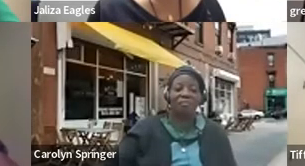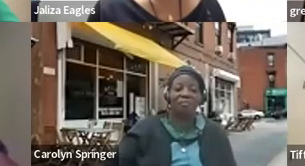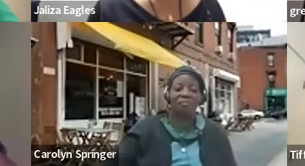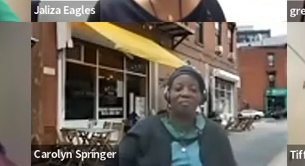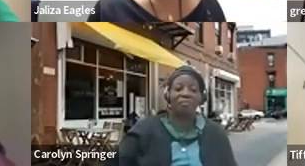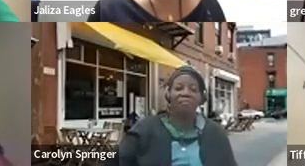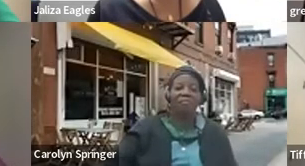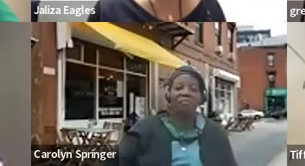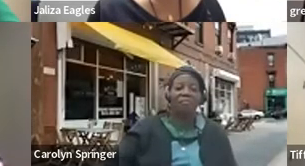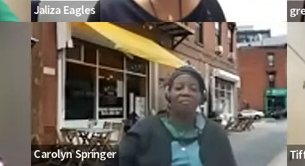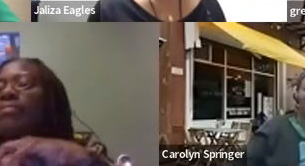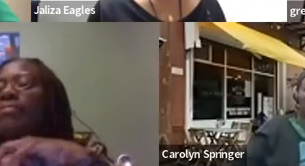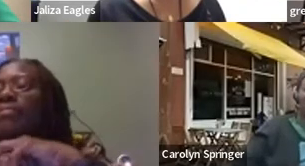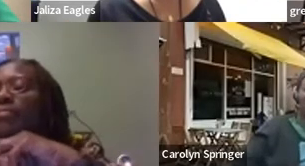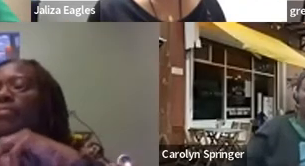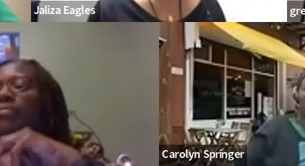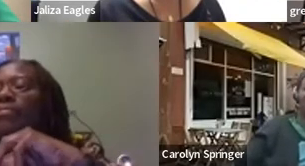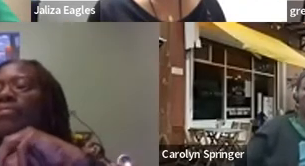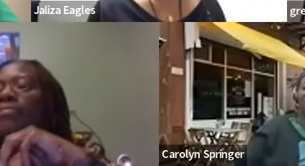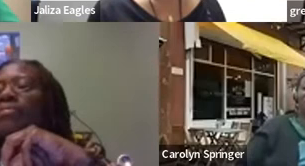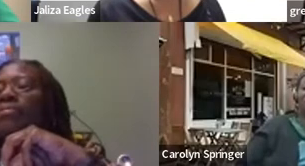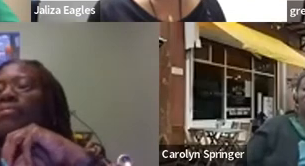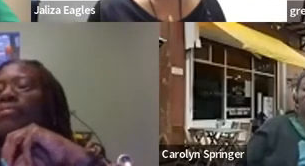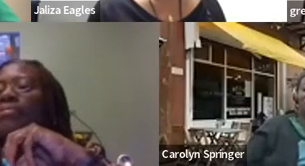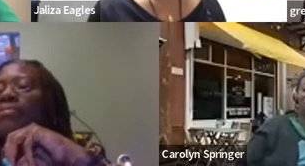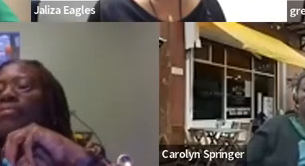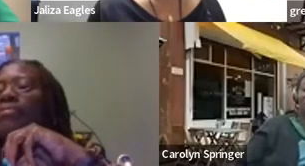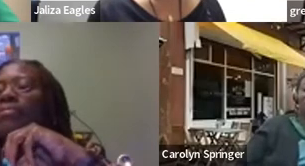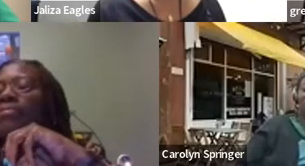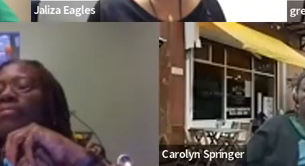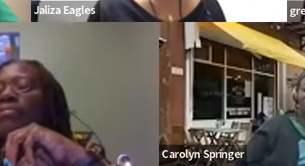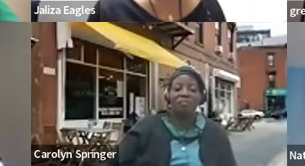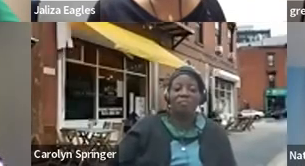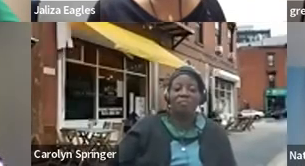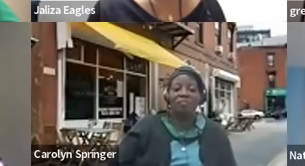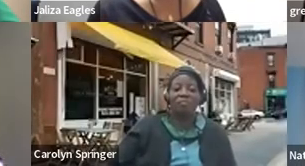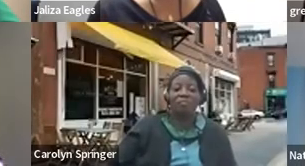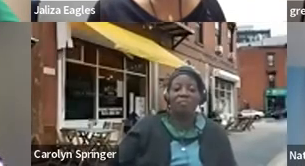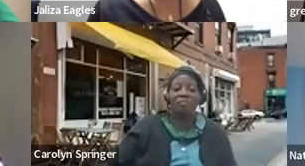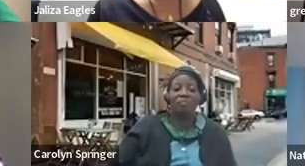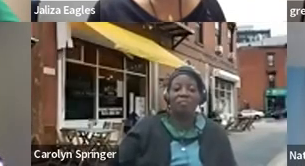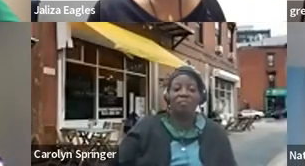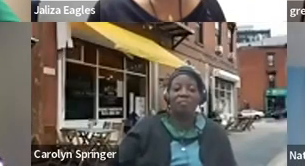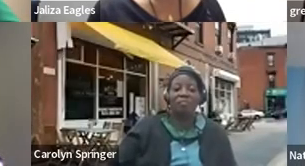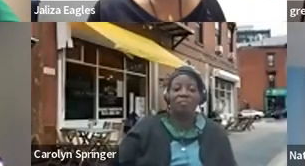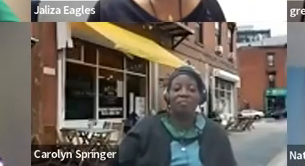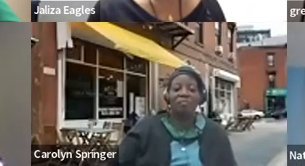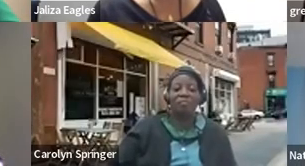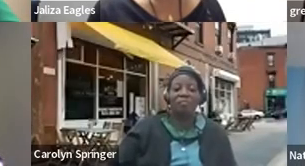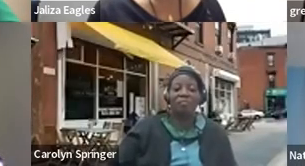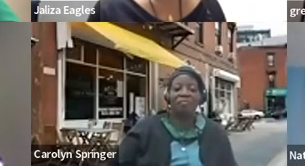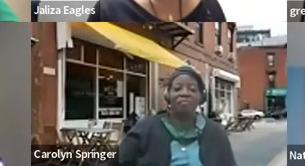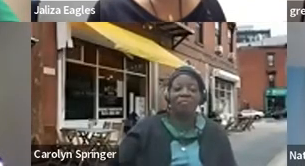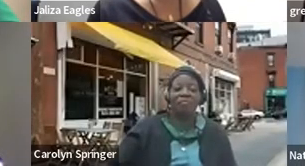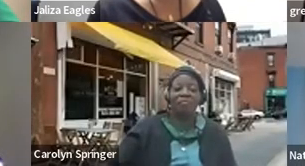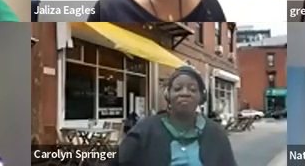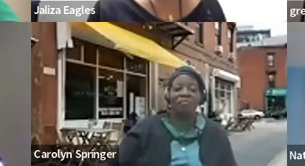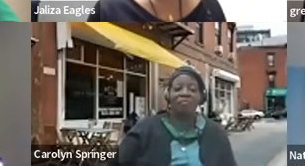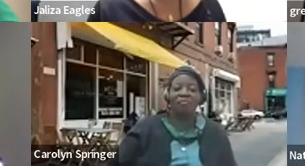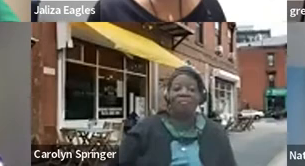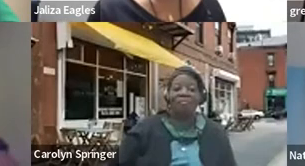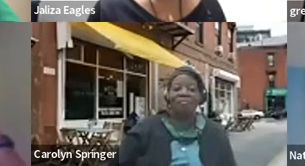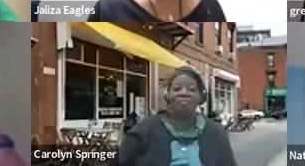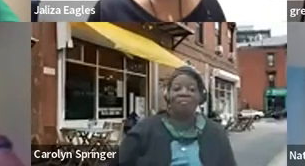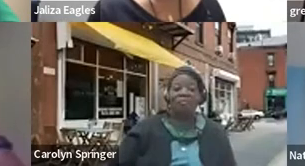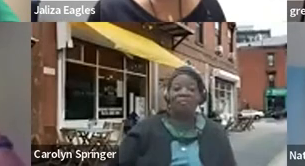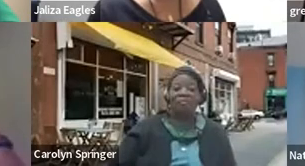back Dr. Farmer, as well as Dr. Jean Theo Harris, so we can collectively celebrate the documentary that's